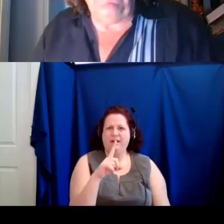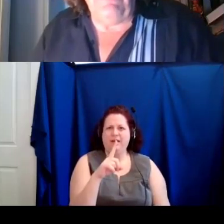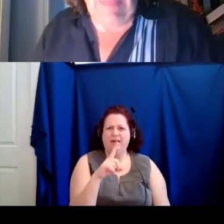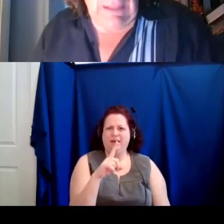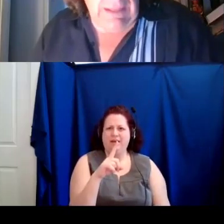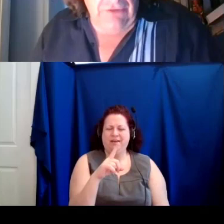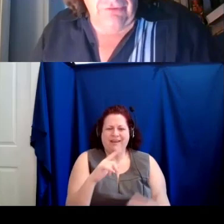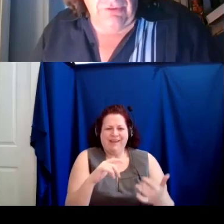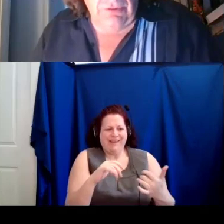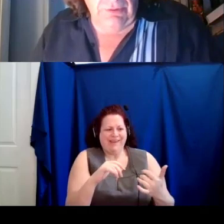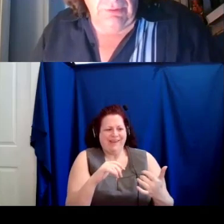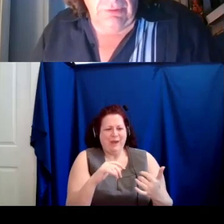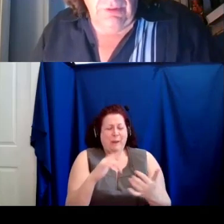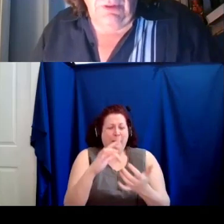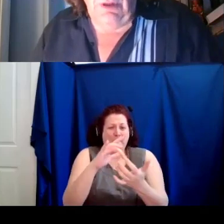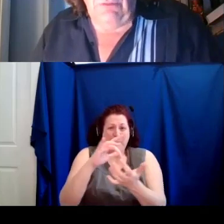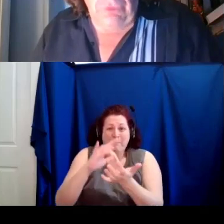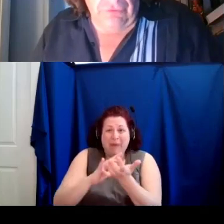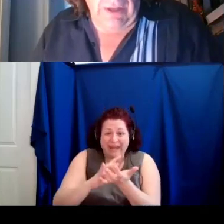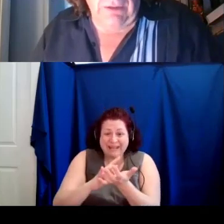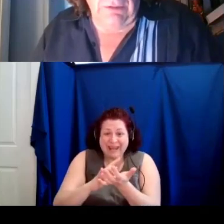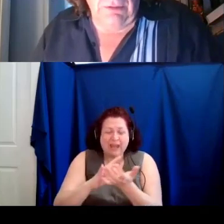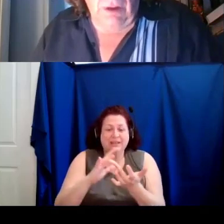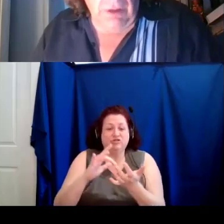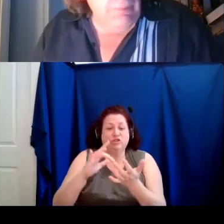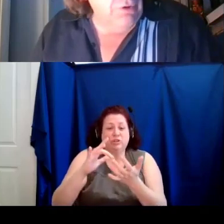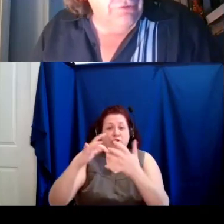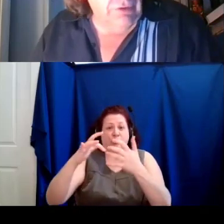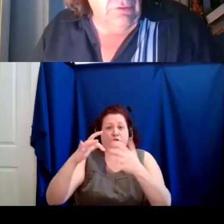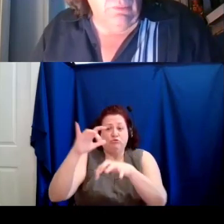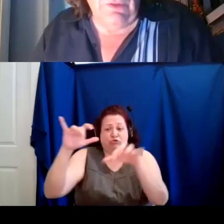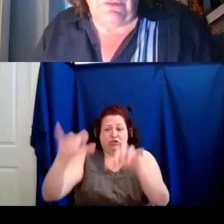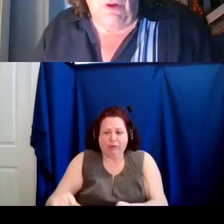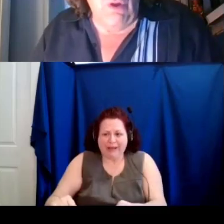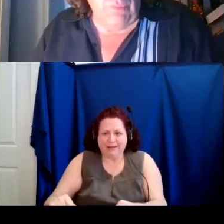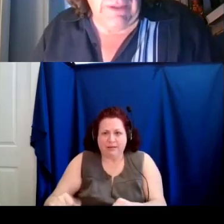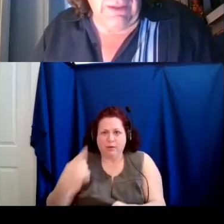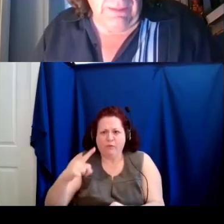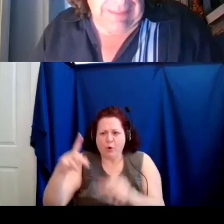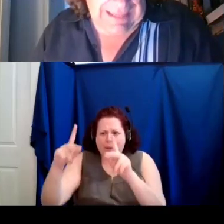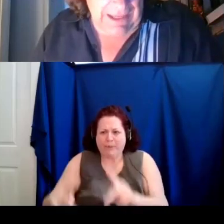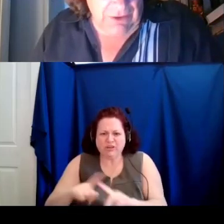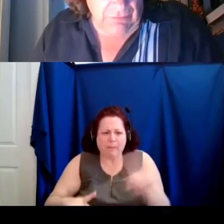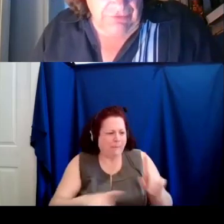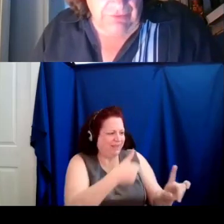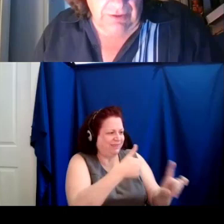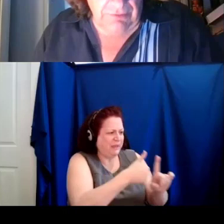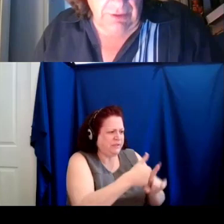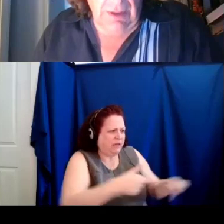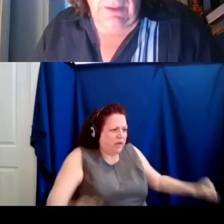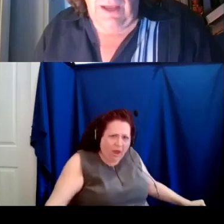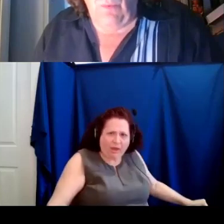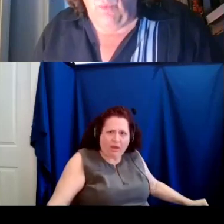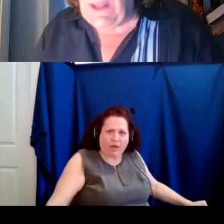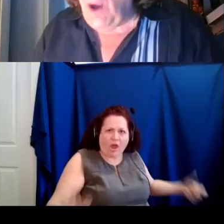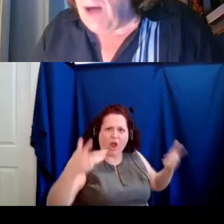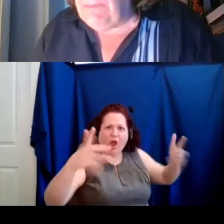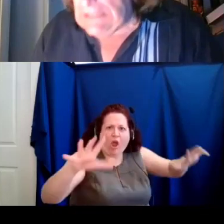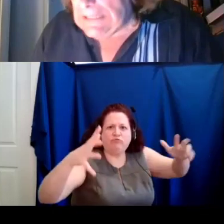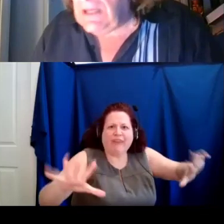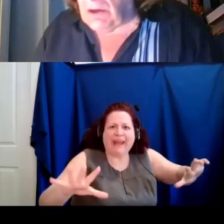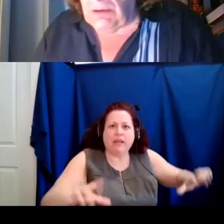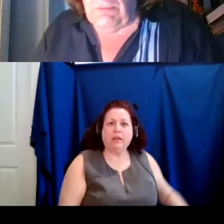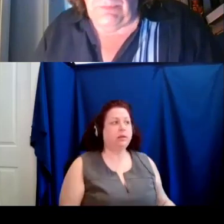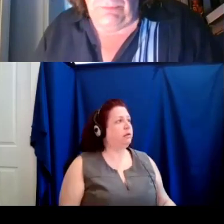use of medication restraint on a person who is already in mechanical restraints. Now, what I